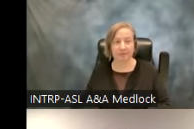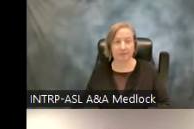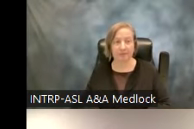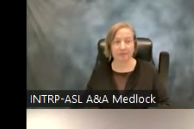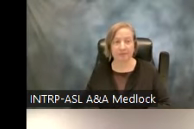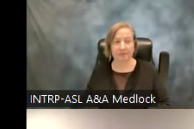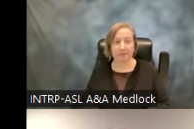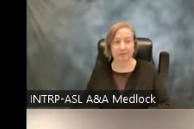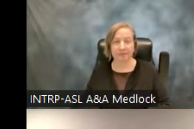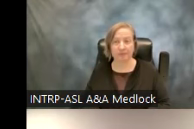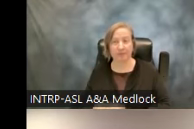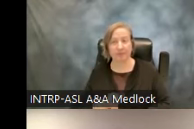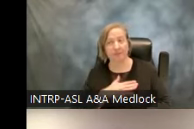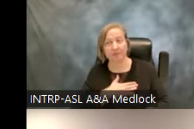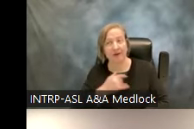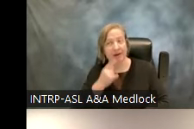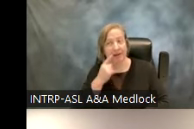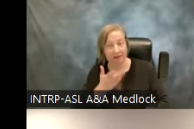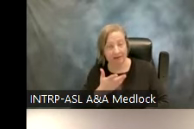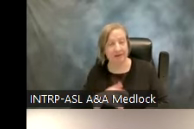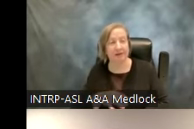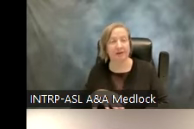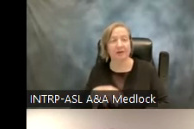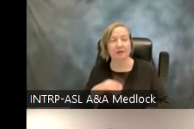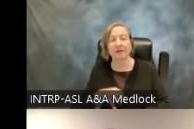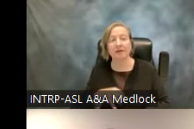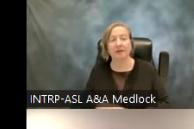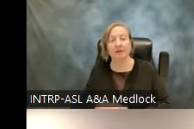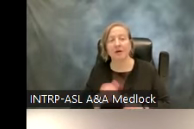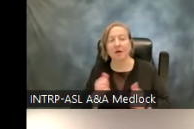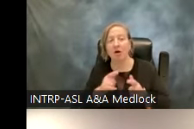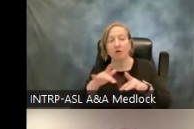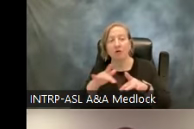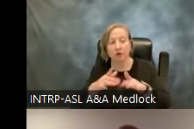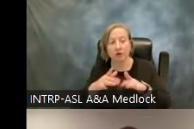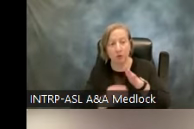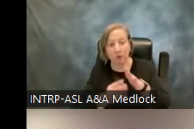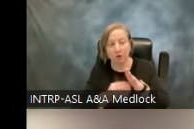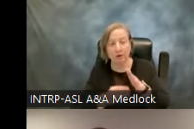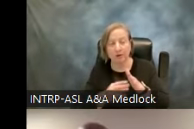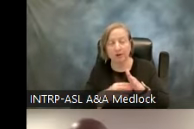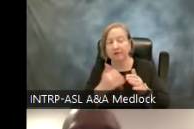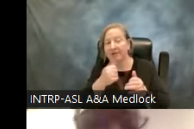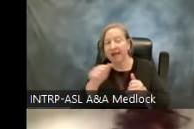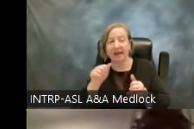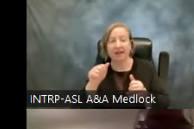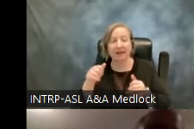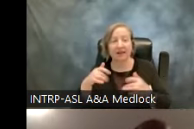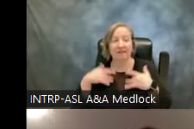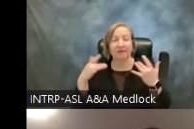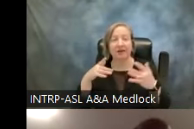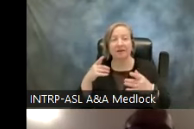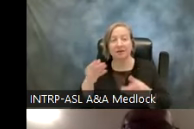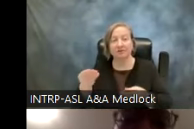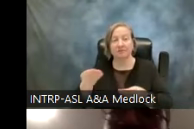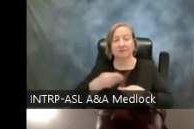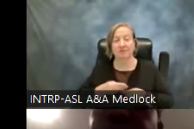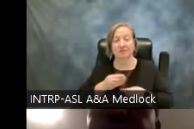Oh, this is mine, I think, yes. This is all recorded footage of every event that comes to the Oversight Board for